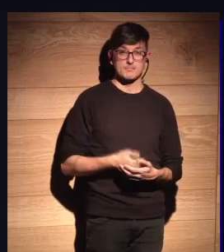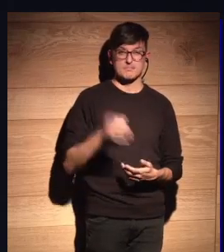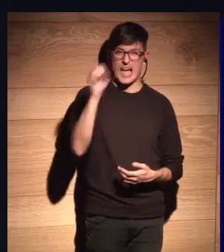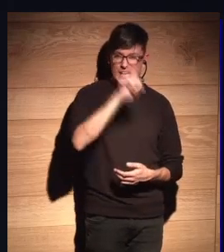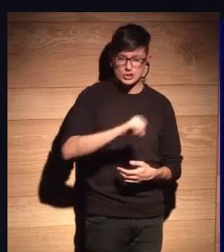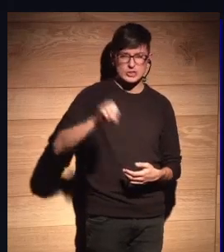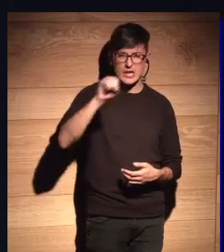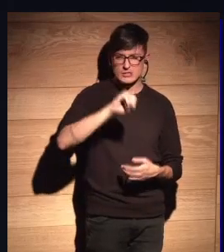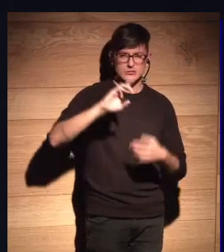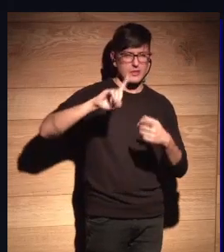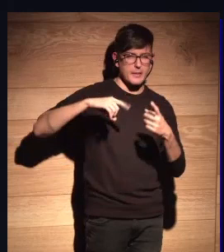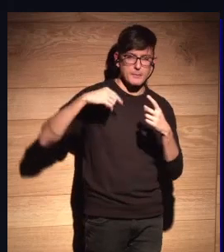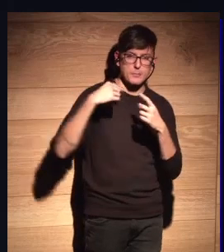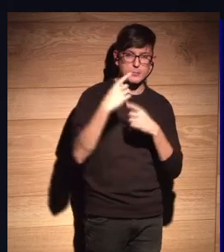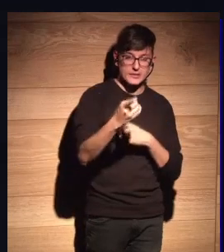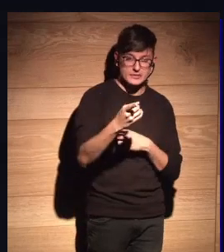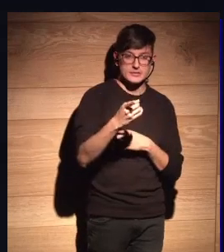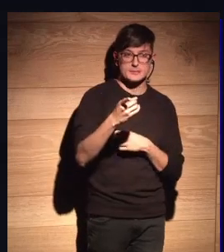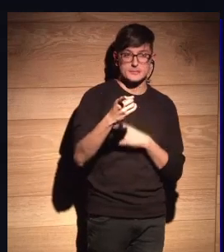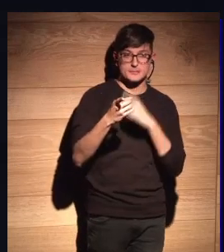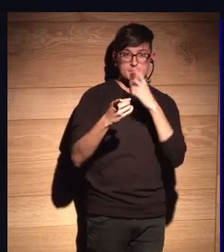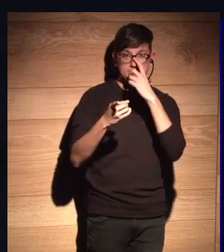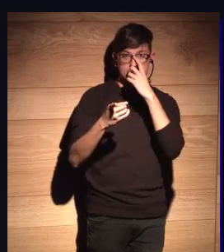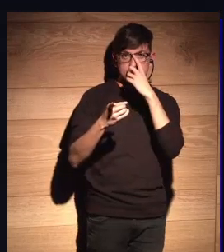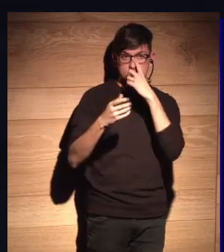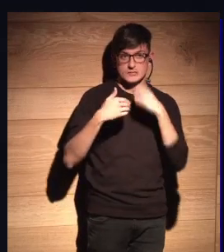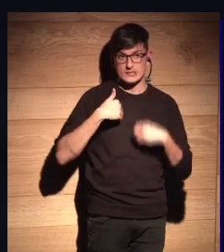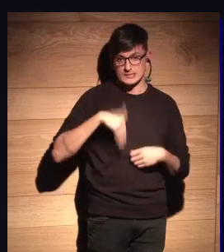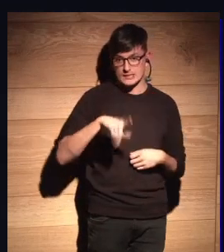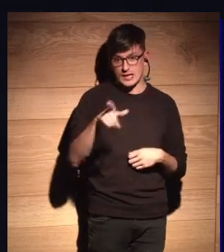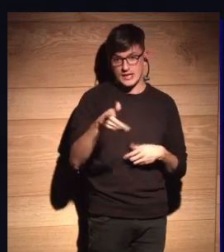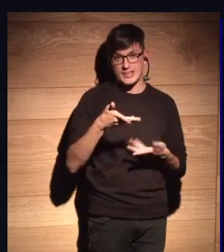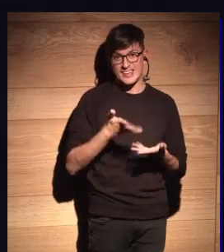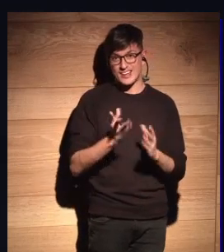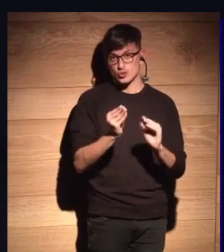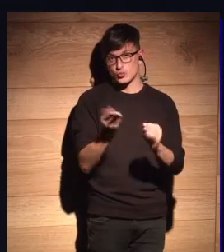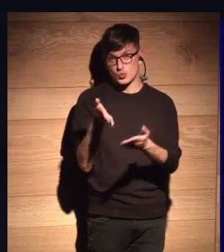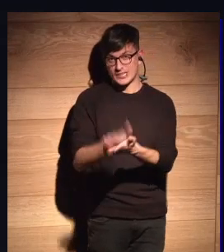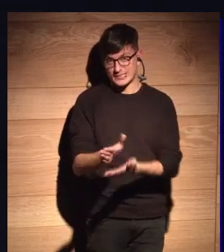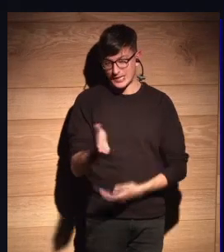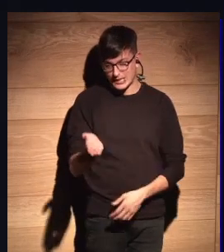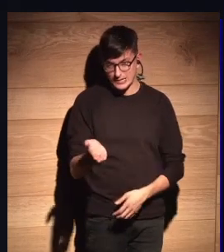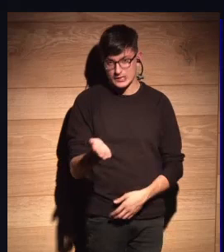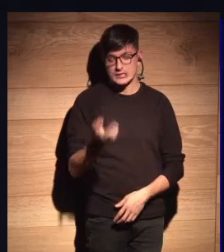one of her daughters had died, and her husband had